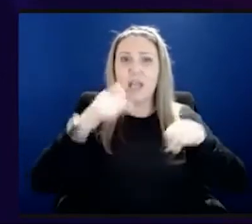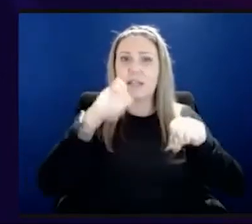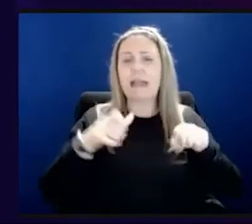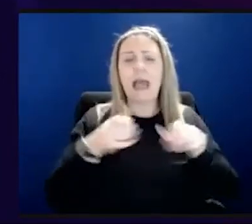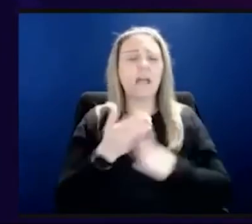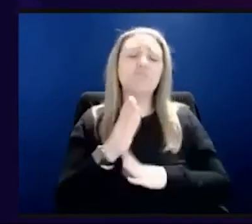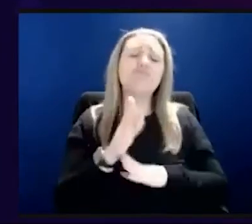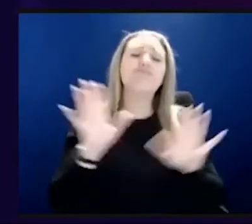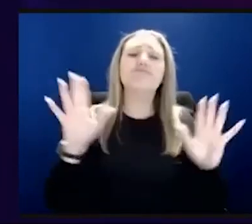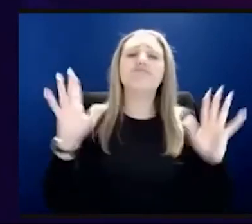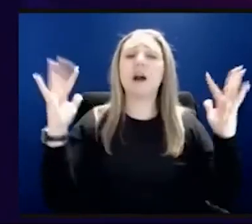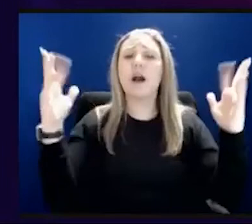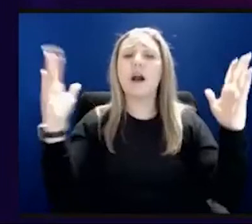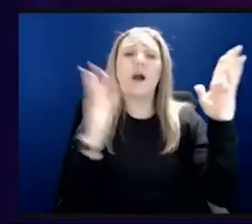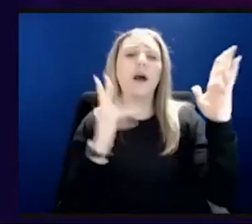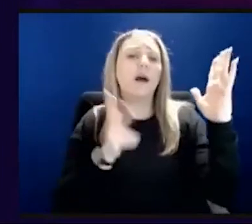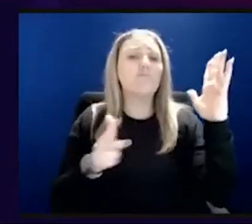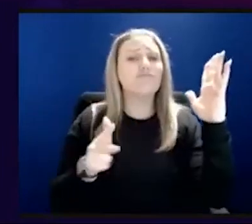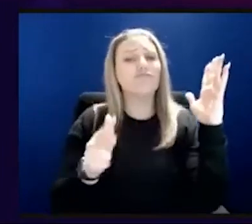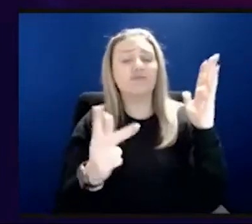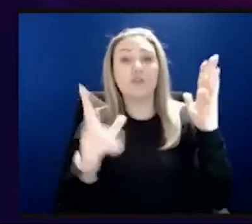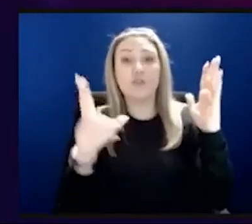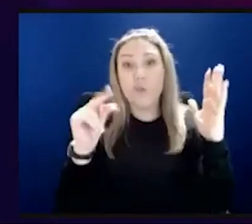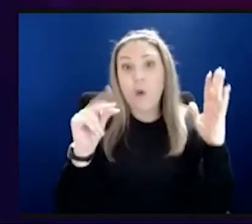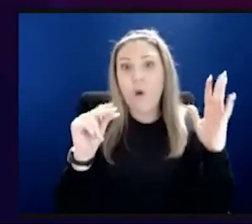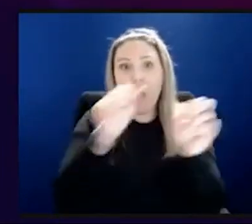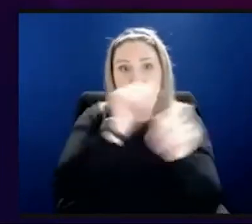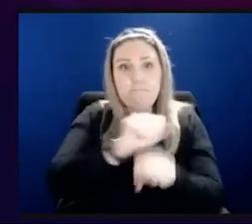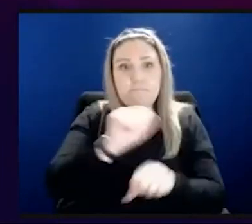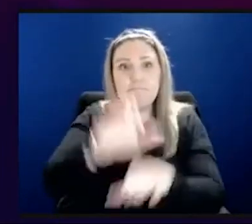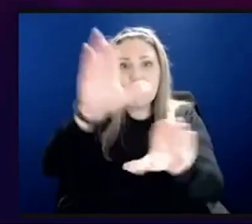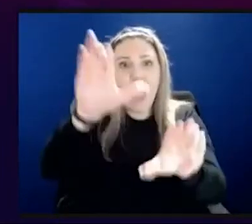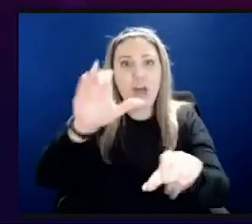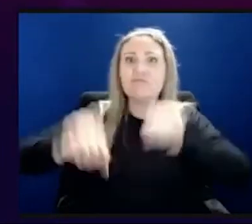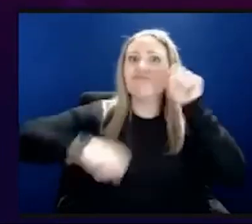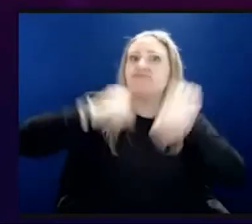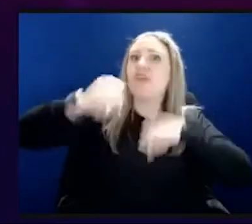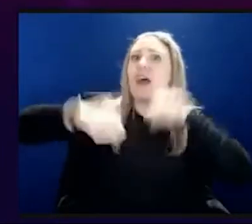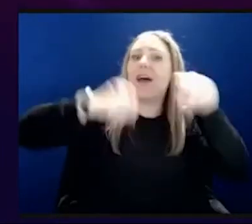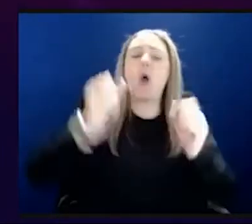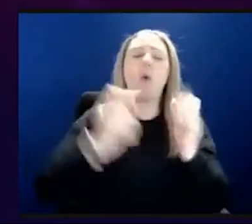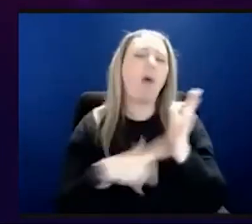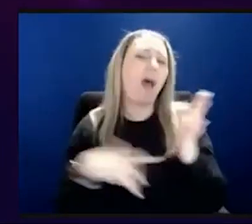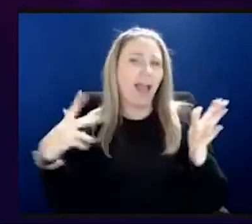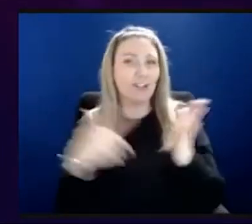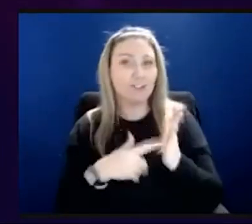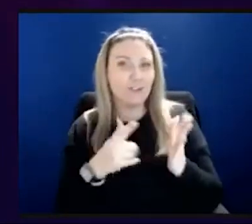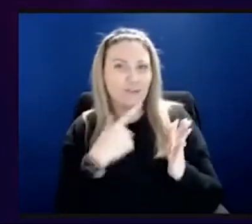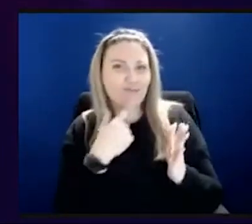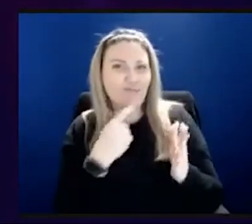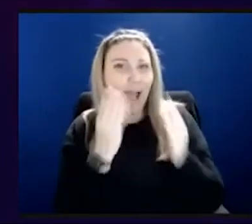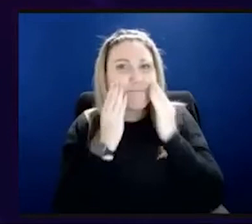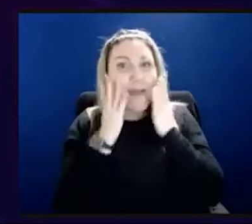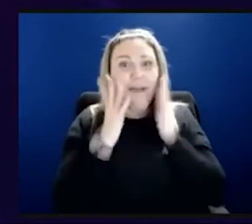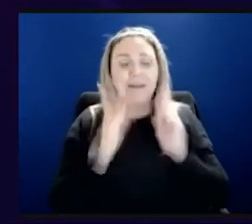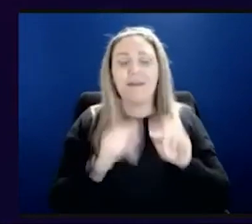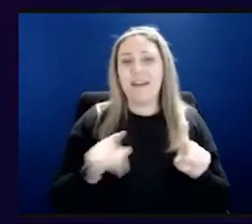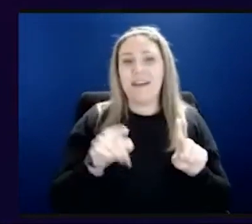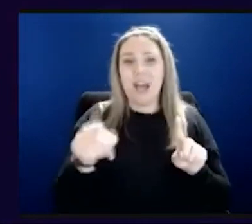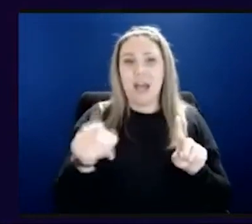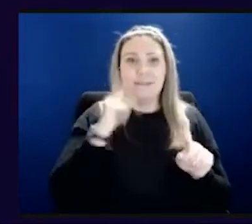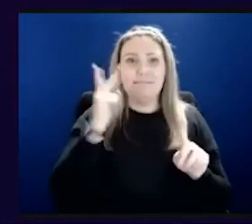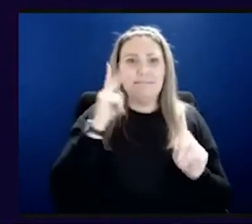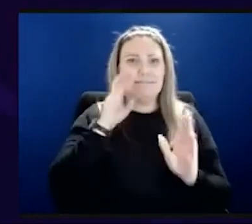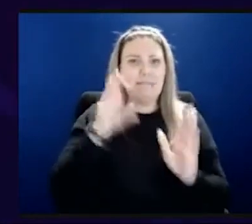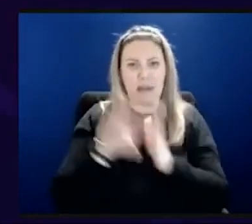like literally riding across mountains. Yeah. Once in a while, yeah. You're blushing, but it's true. I've seen the pictures. Okay, he sent us some pictures. The pictures